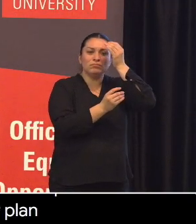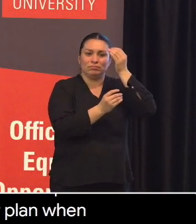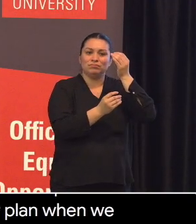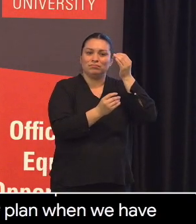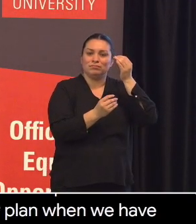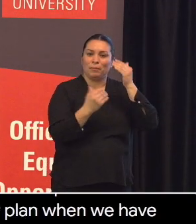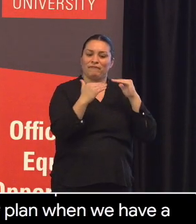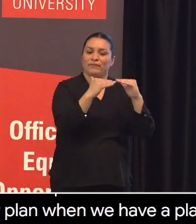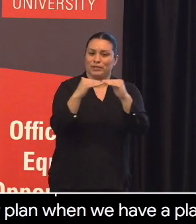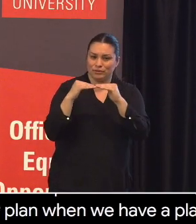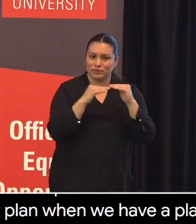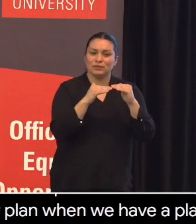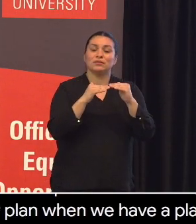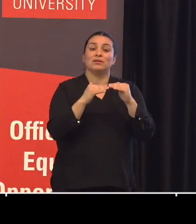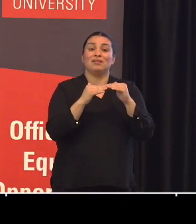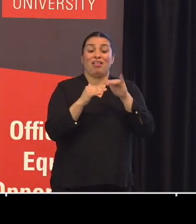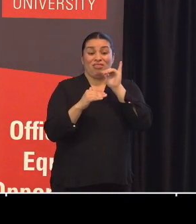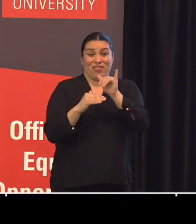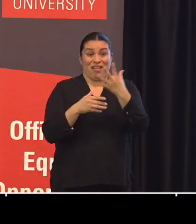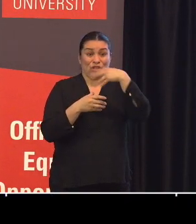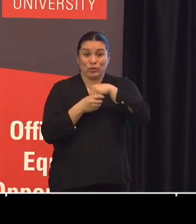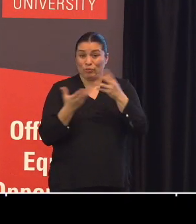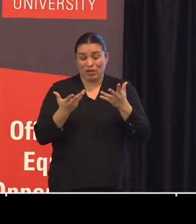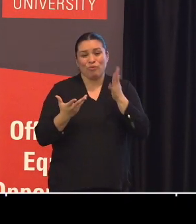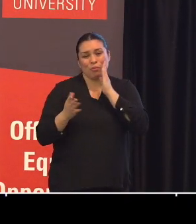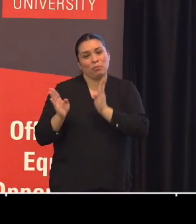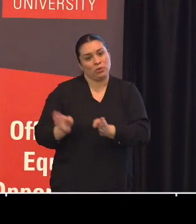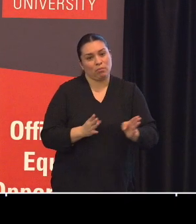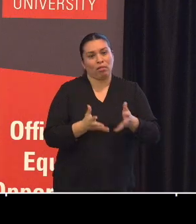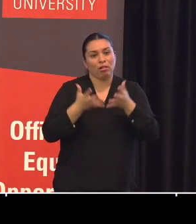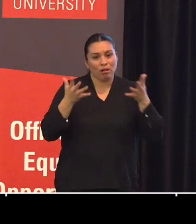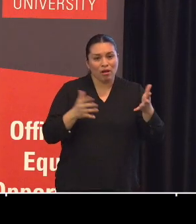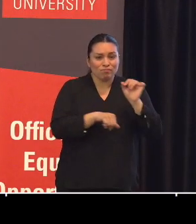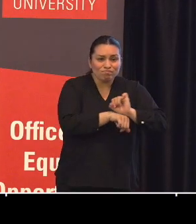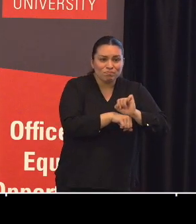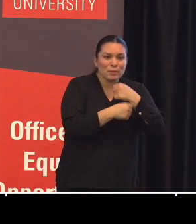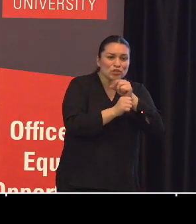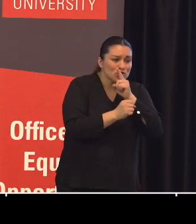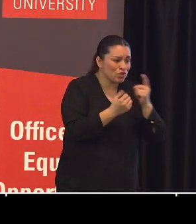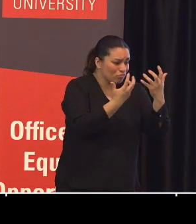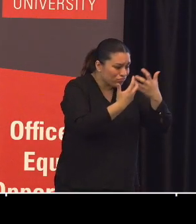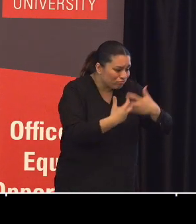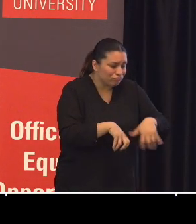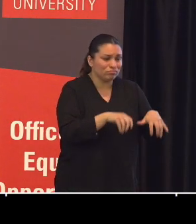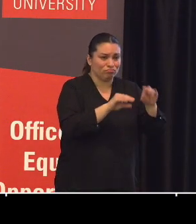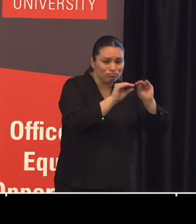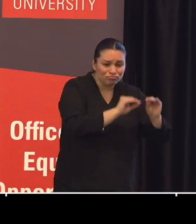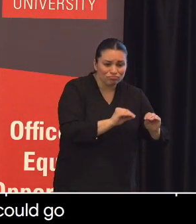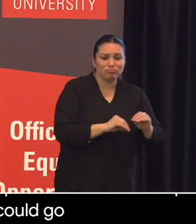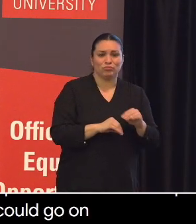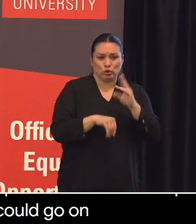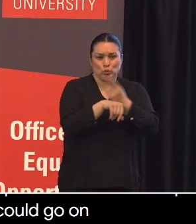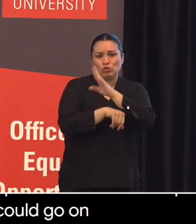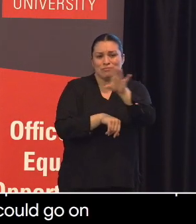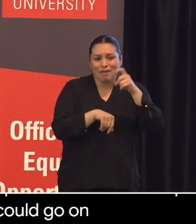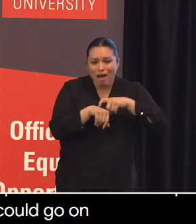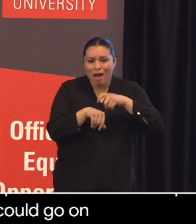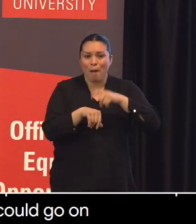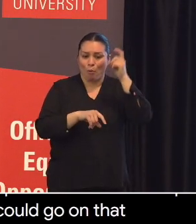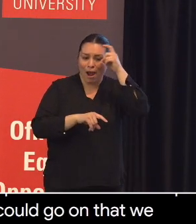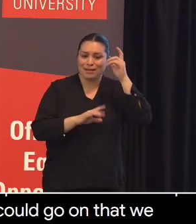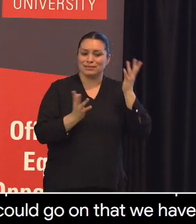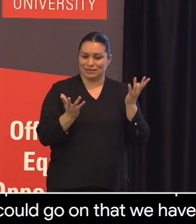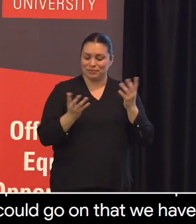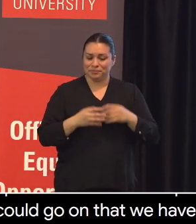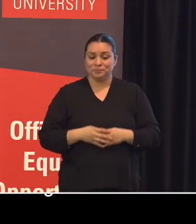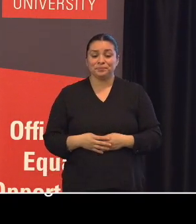When we have a plan and we can show the Department of Justice, the Office of Civil Rights, Department of Education, Department of Labor, I could go on, that we